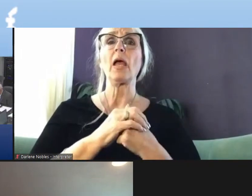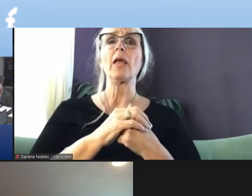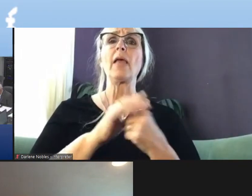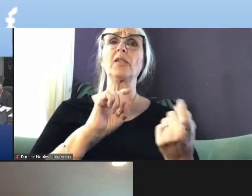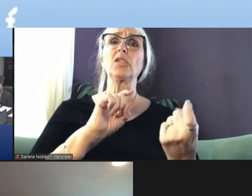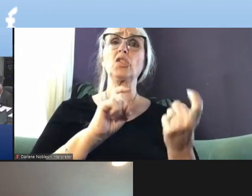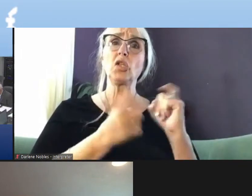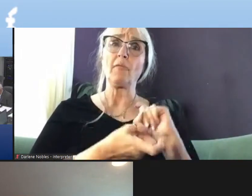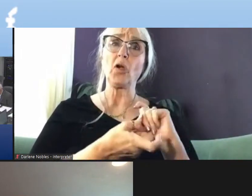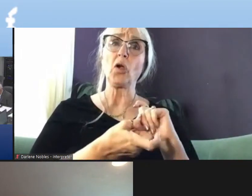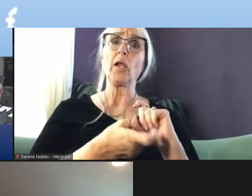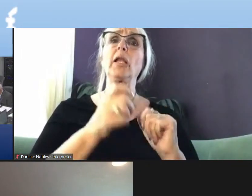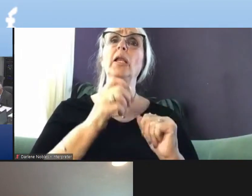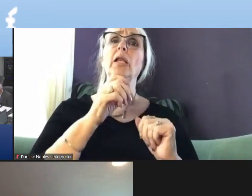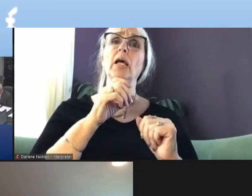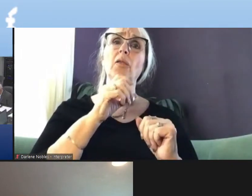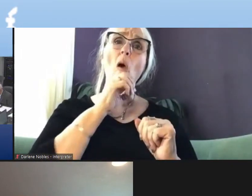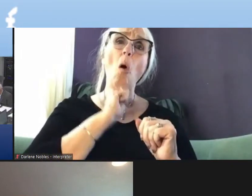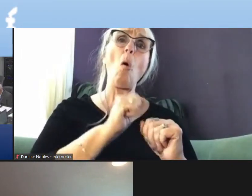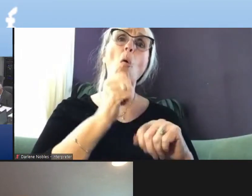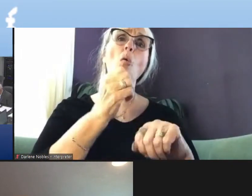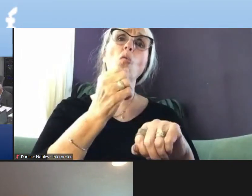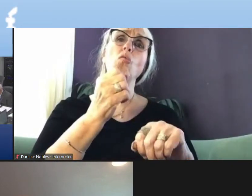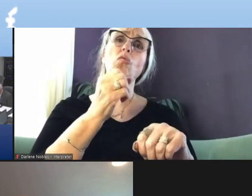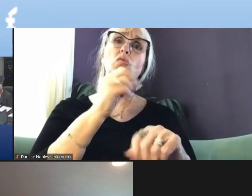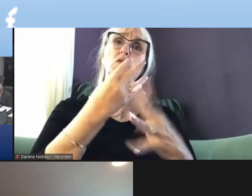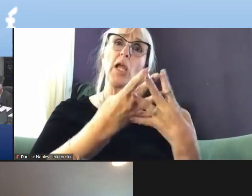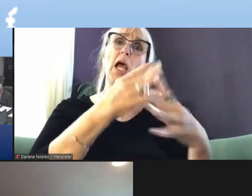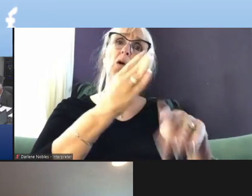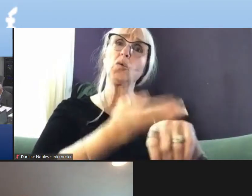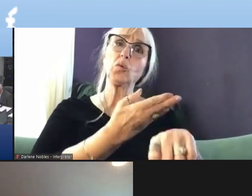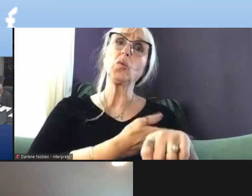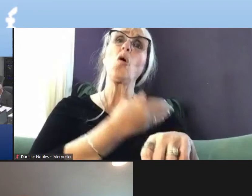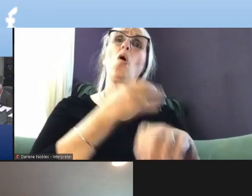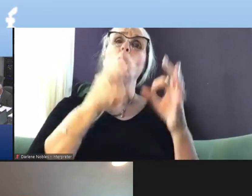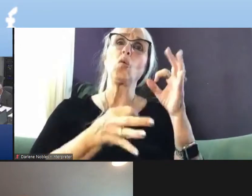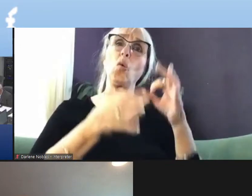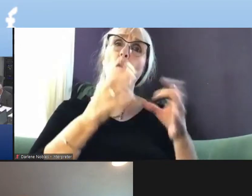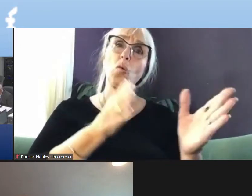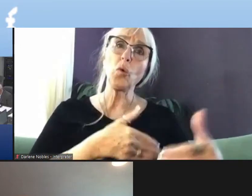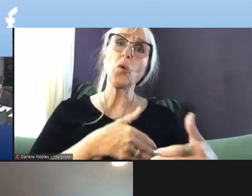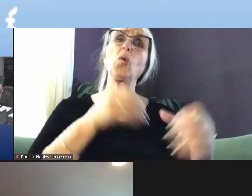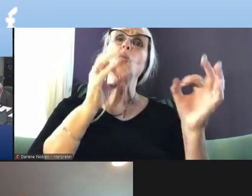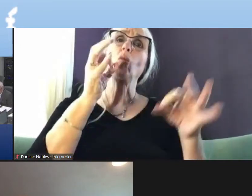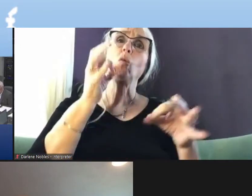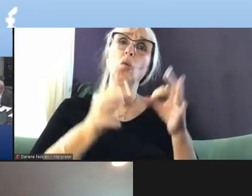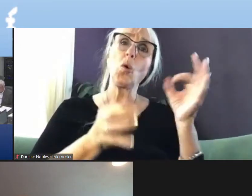the old downtown jail into courtrooms and court offices.